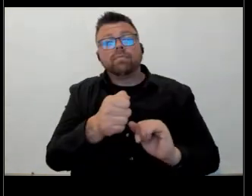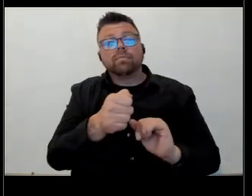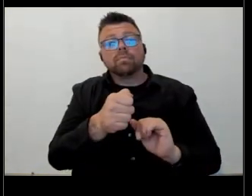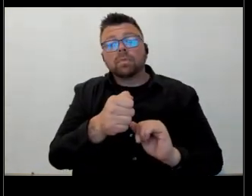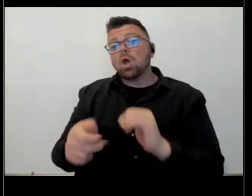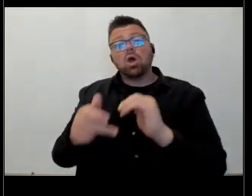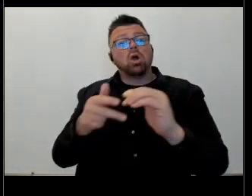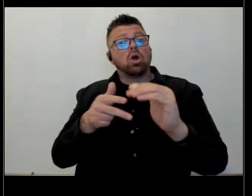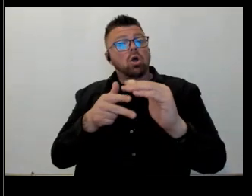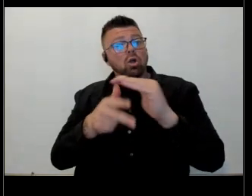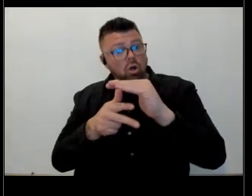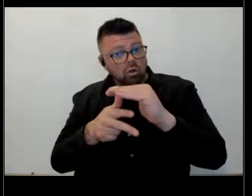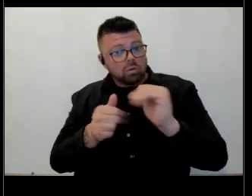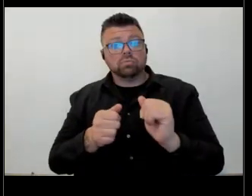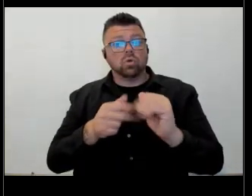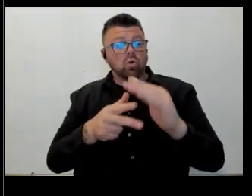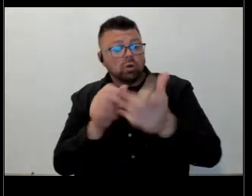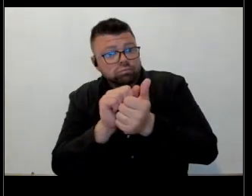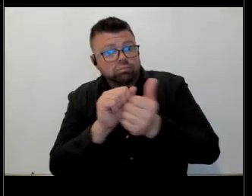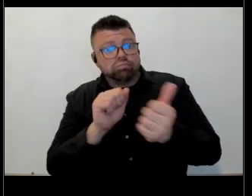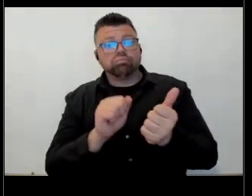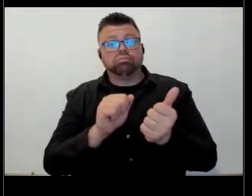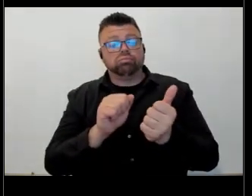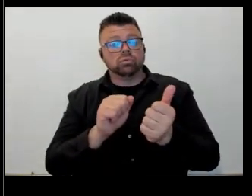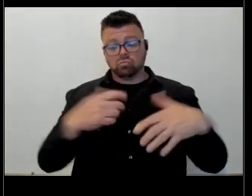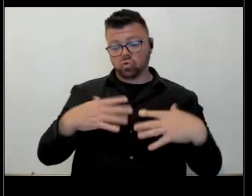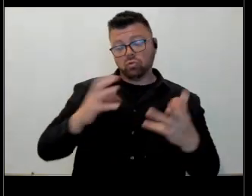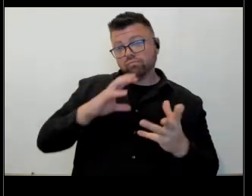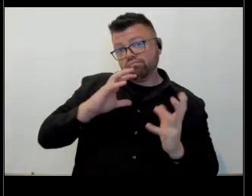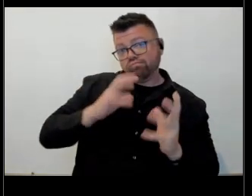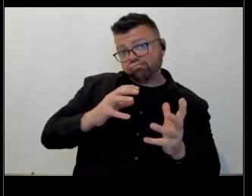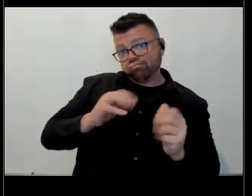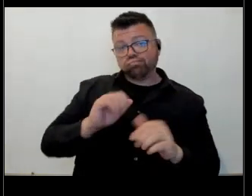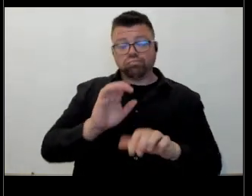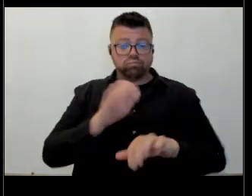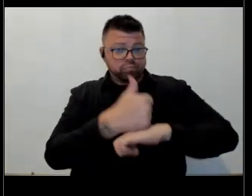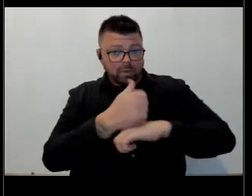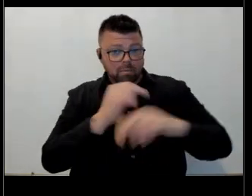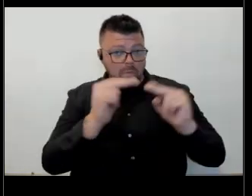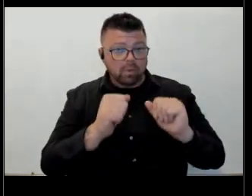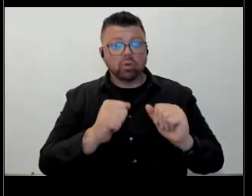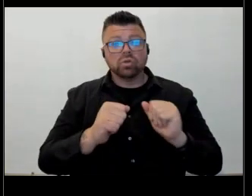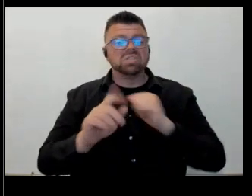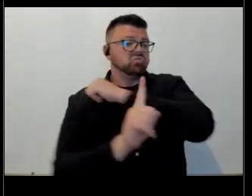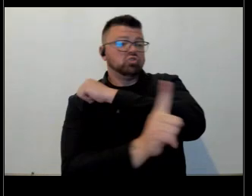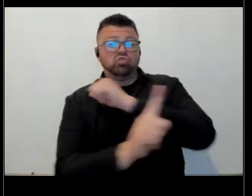garages, laundry facilities, trash dumpsters,